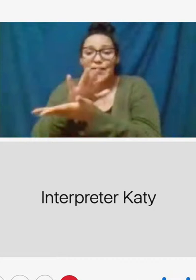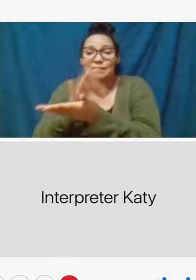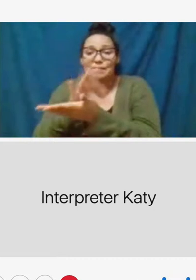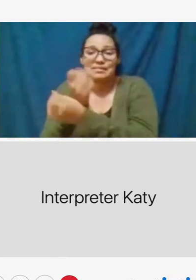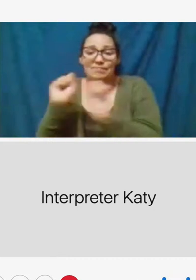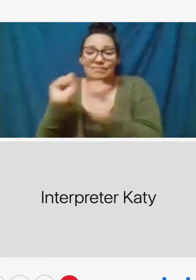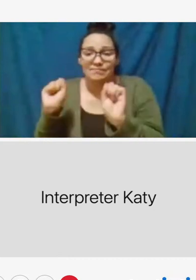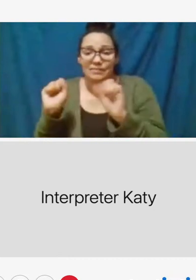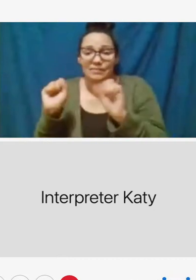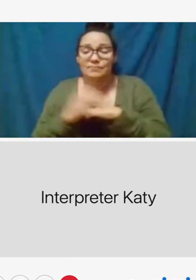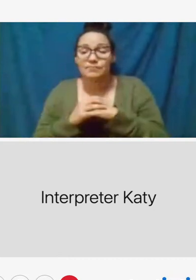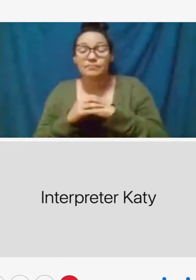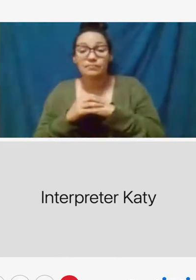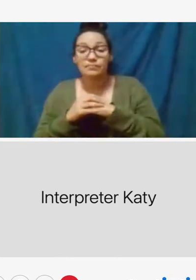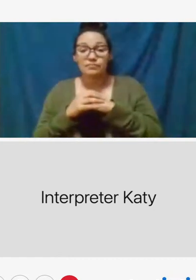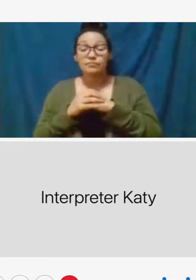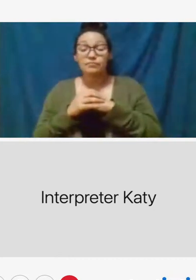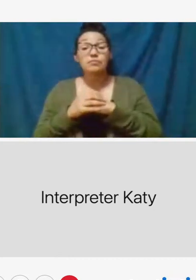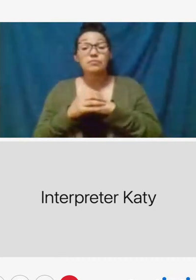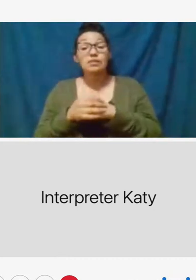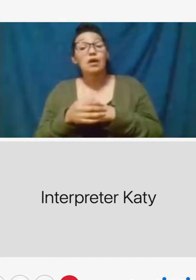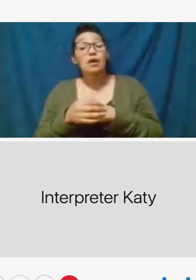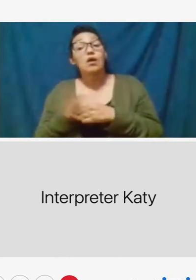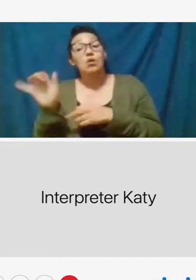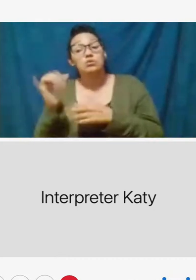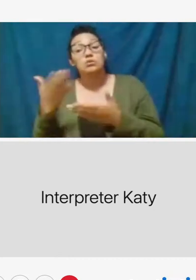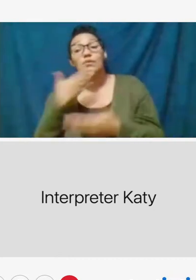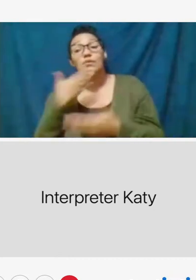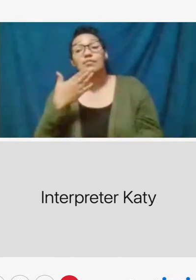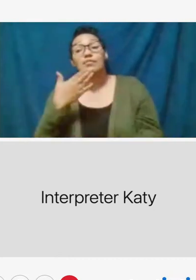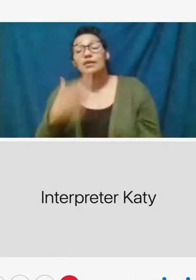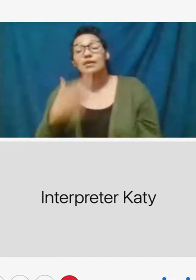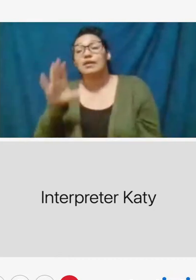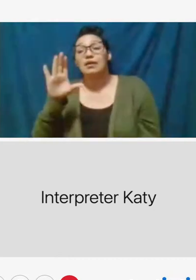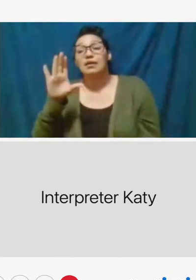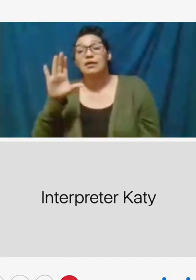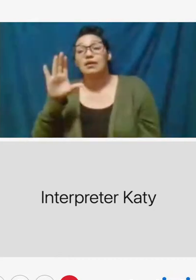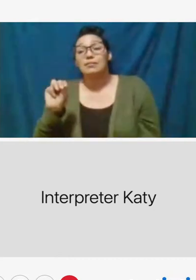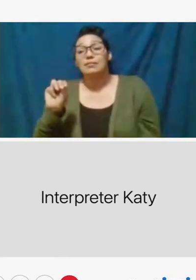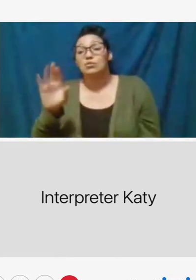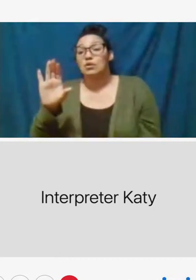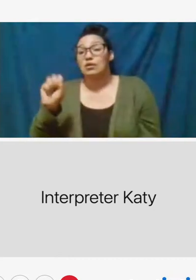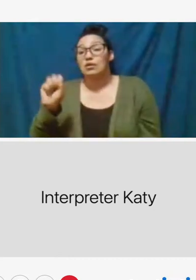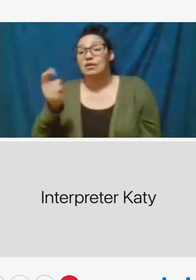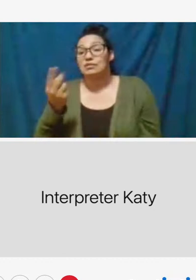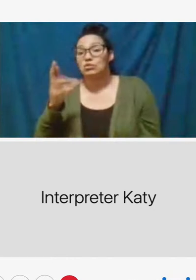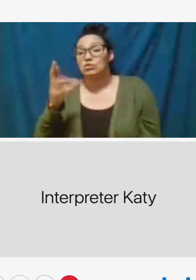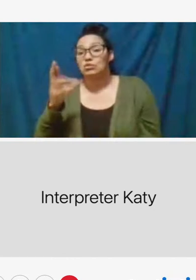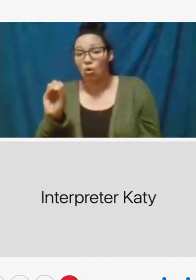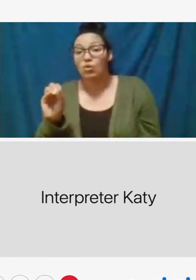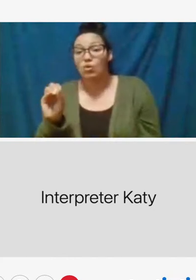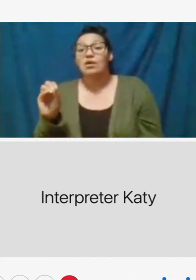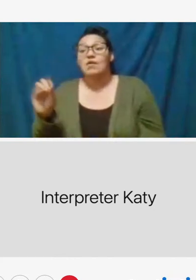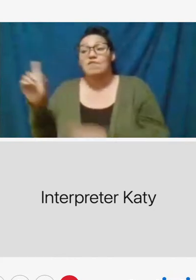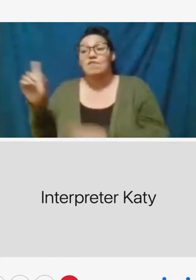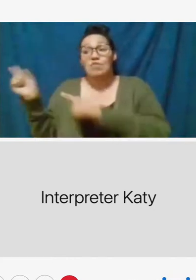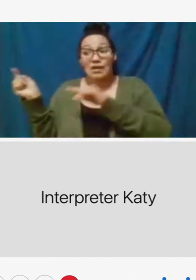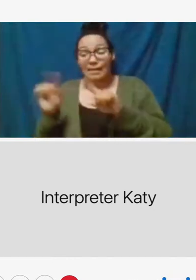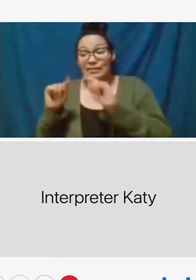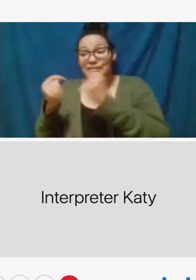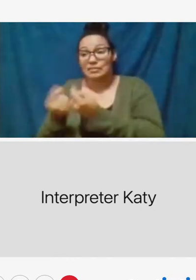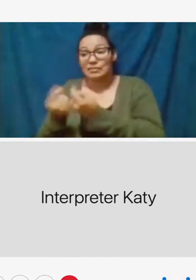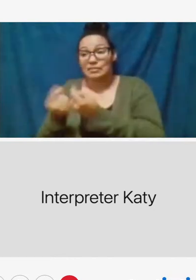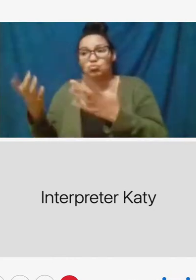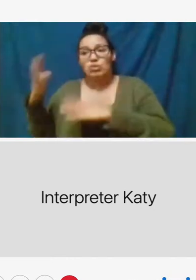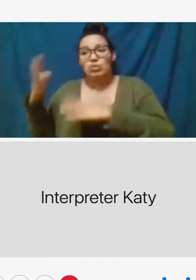to thank uh Mr costro for coming out and bringing his team out to comfort those stud students to make Comfort